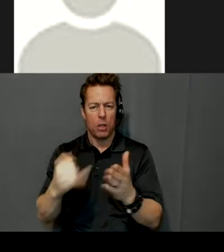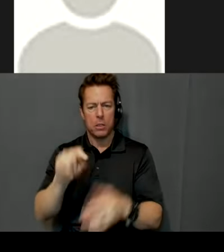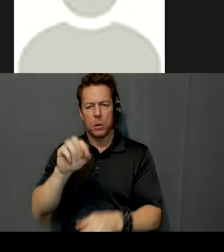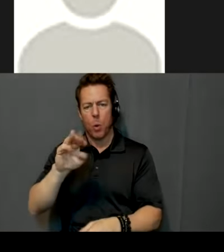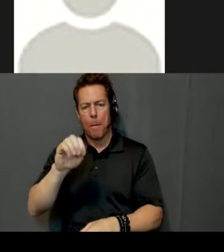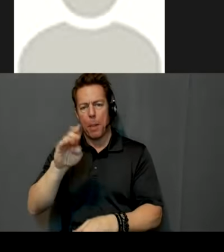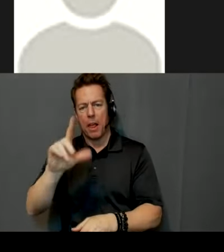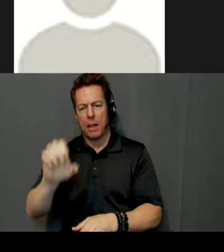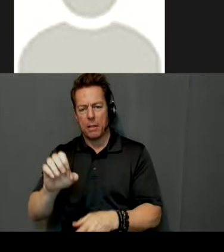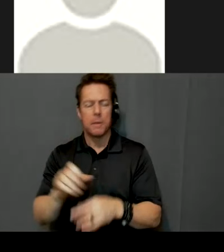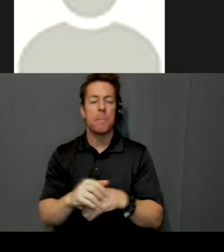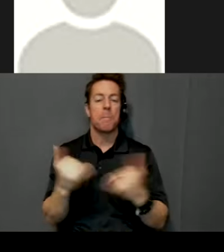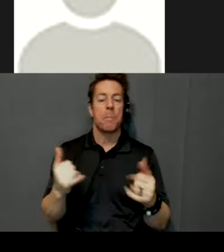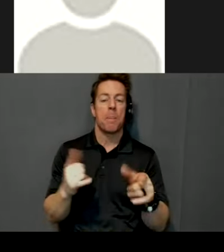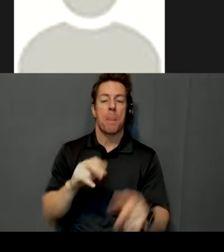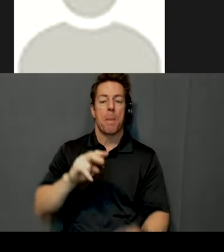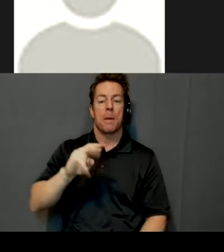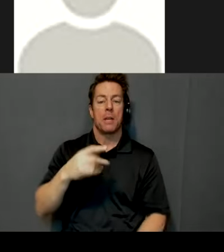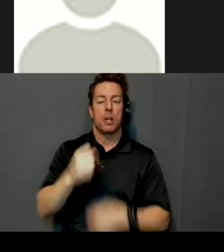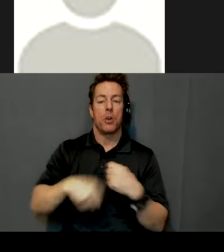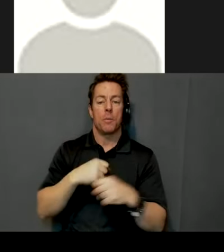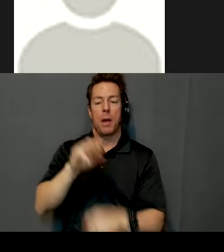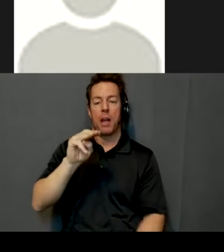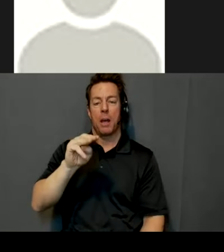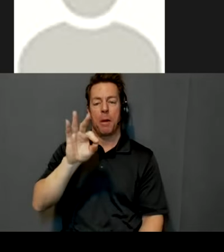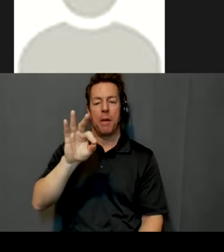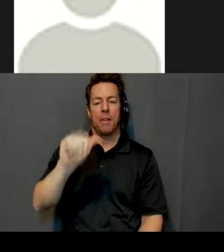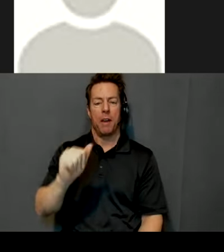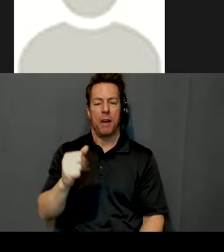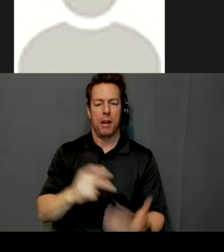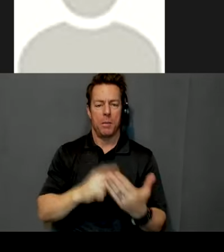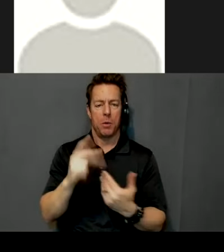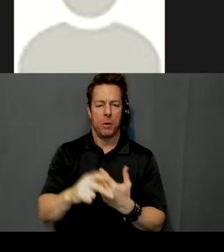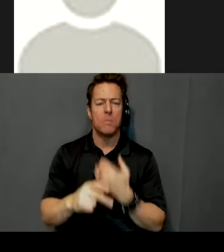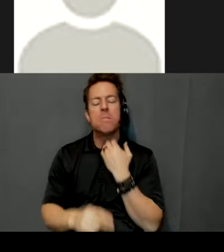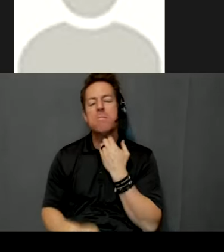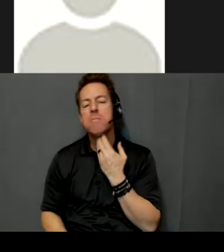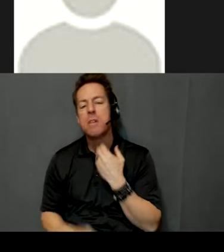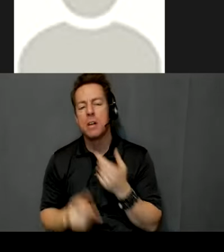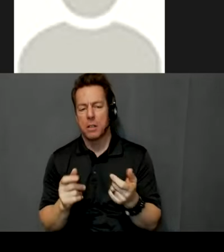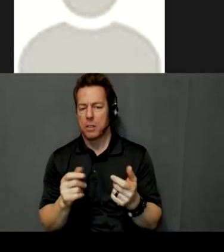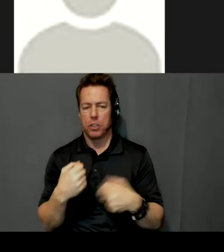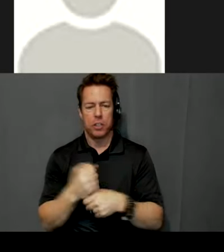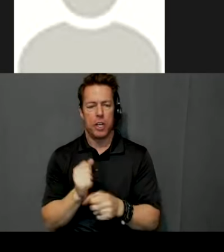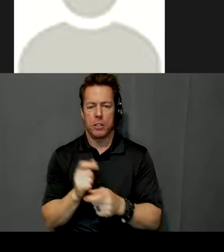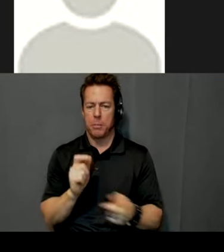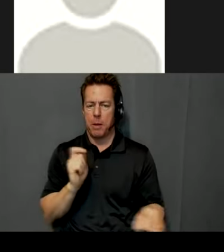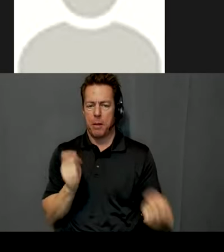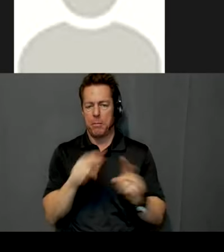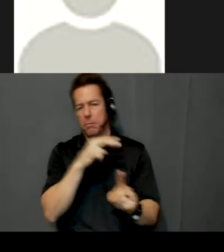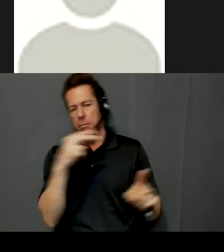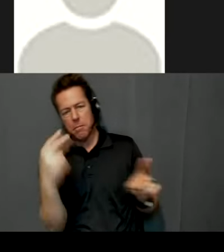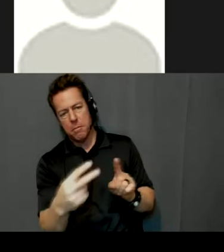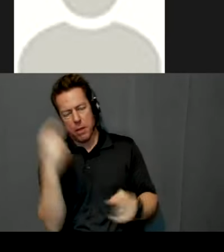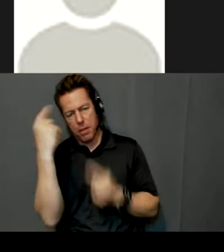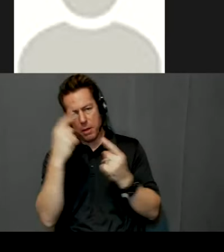At this point, I'm in my second year of my MFA program, which created a substantial shift in my process and in my thinking about